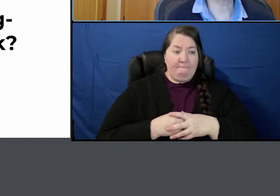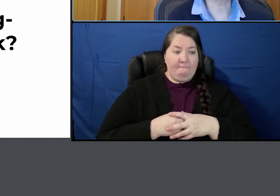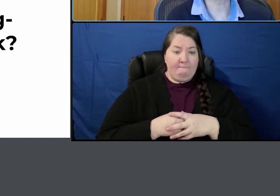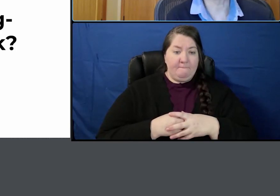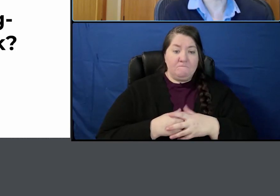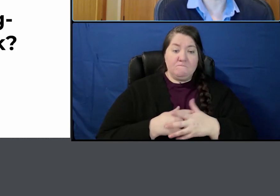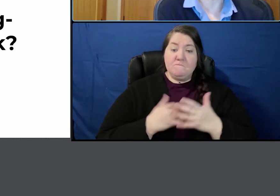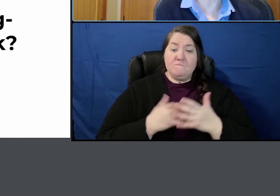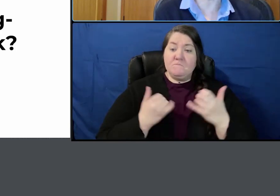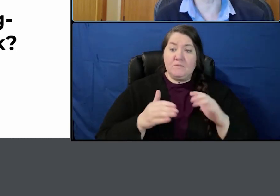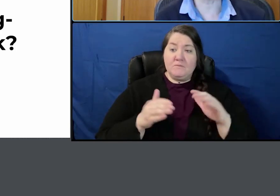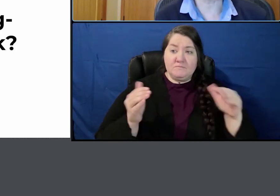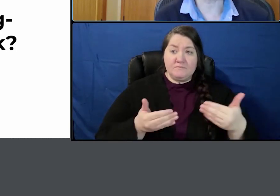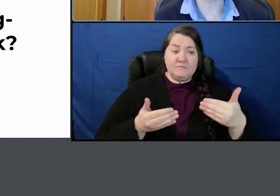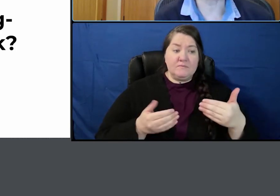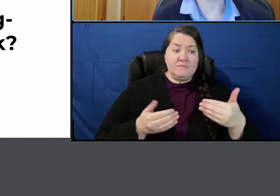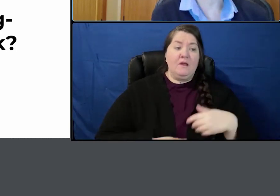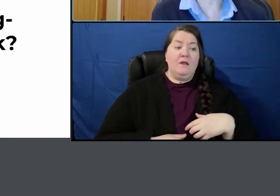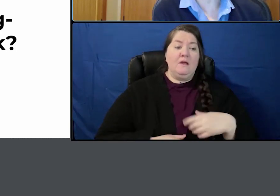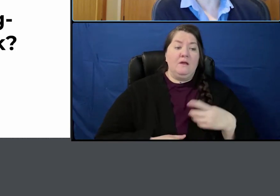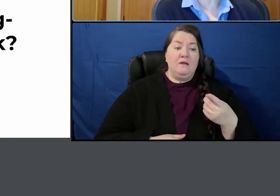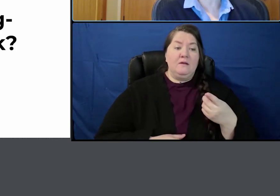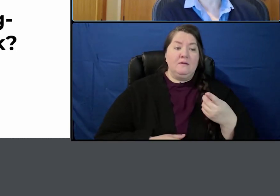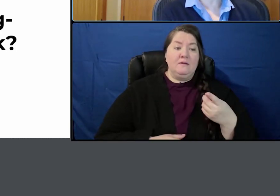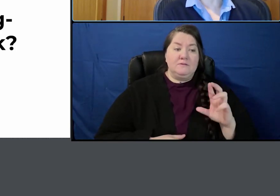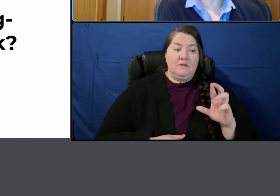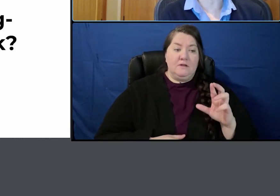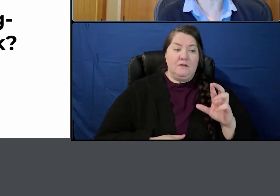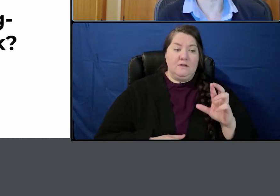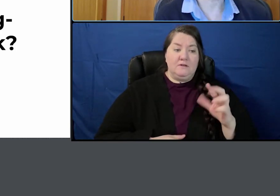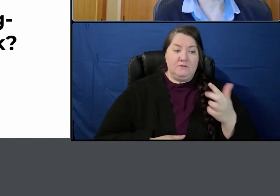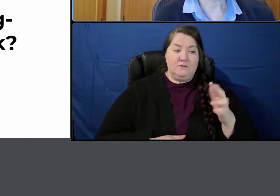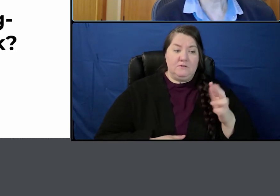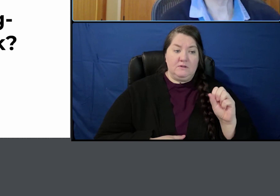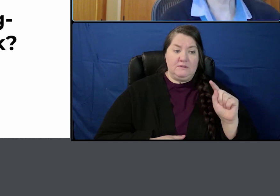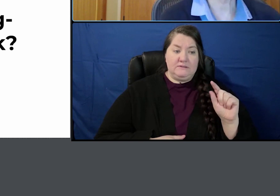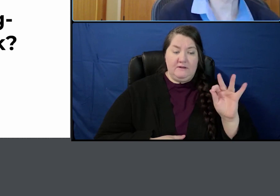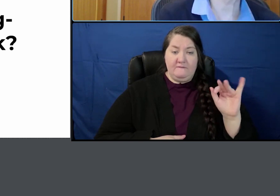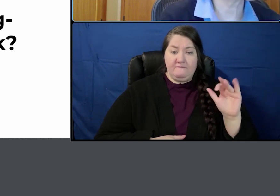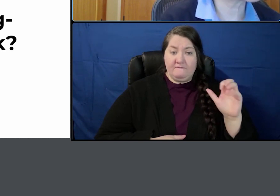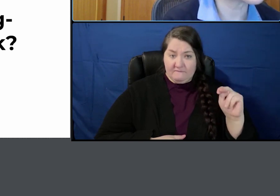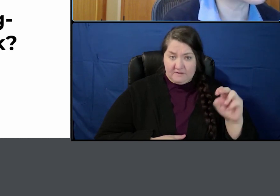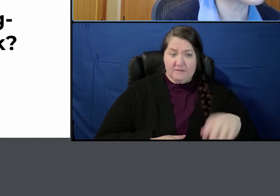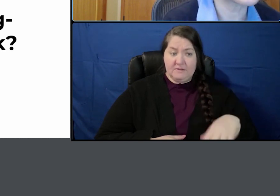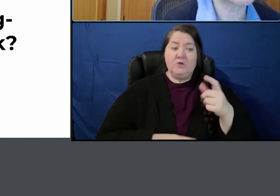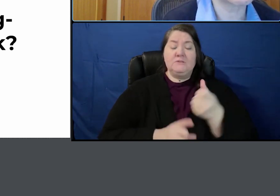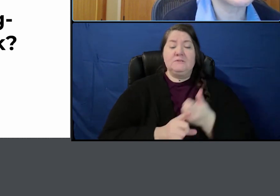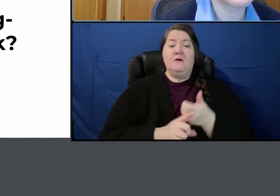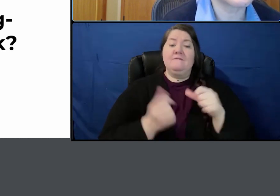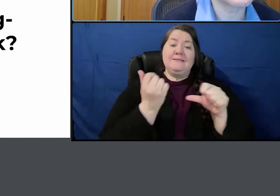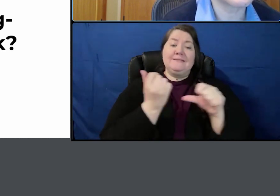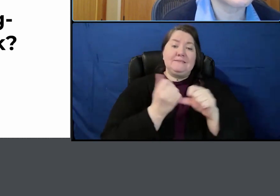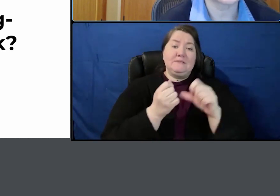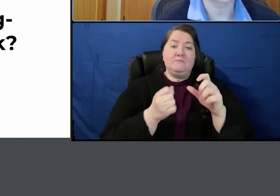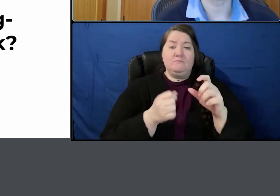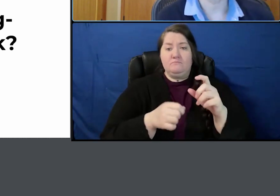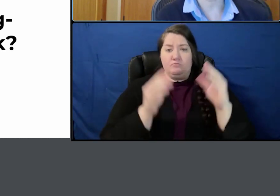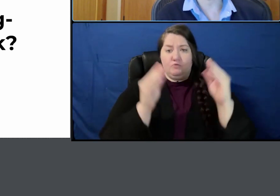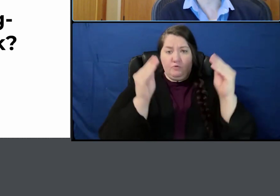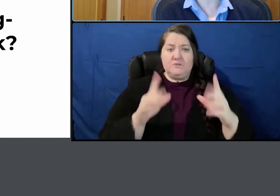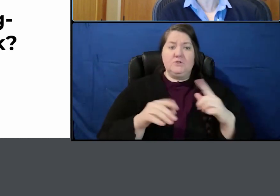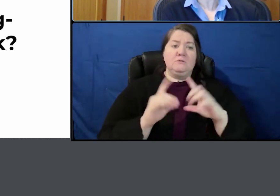I will introduce Dr. Gustafson, our featured speaker, keynote speaker. She is an assistant professor in the Department of